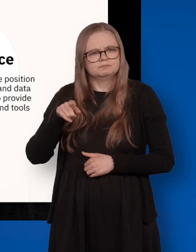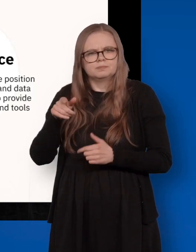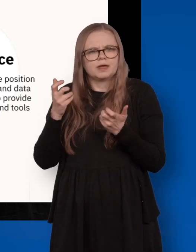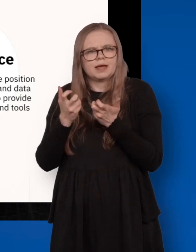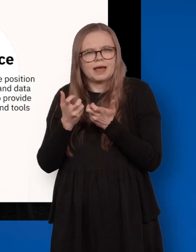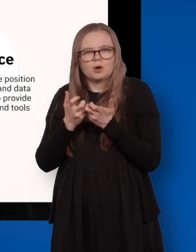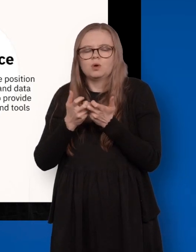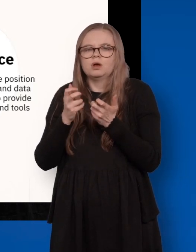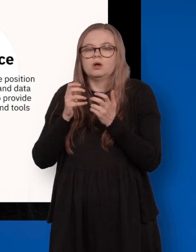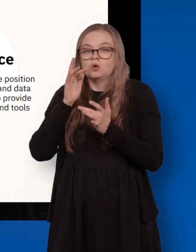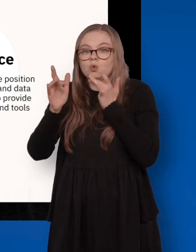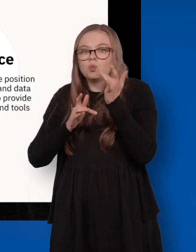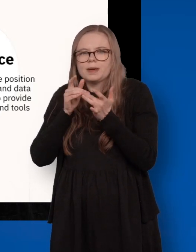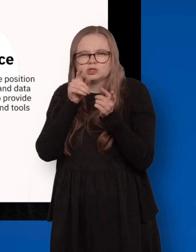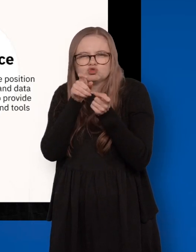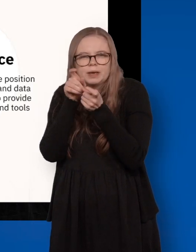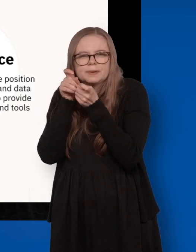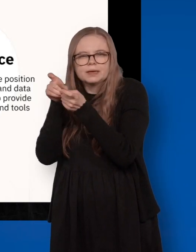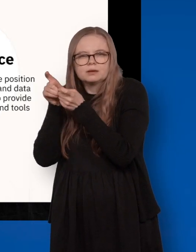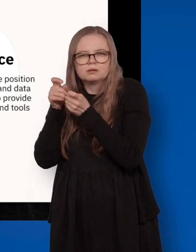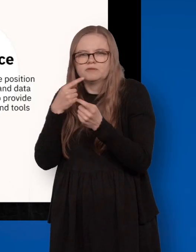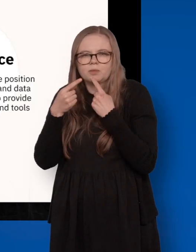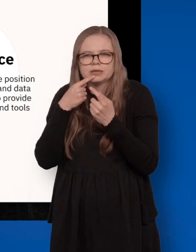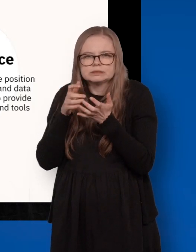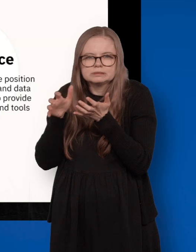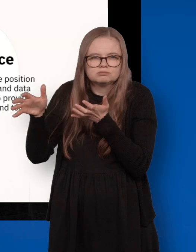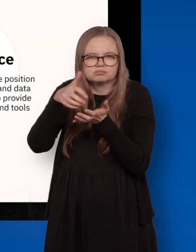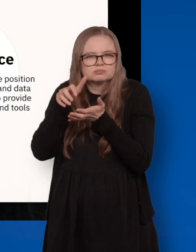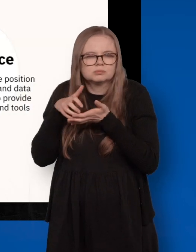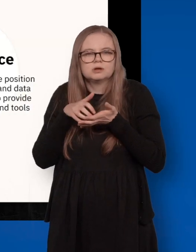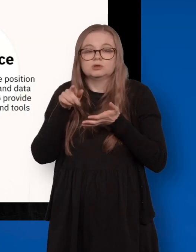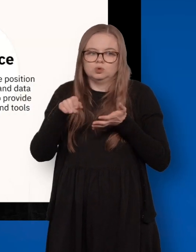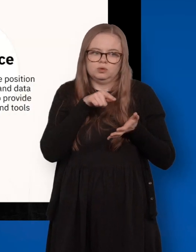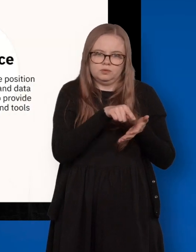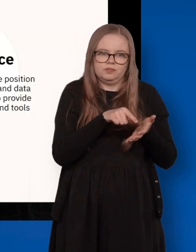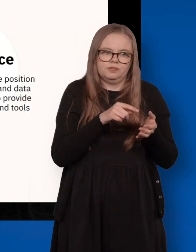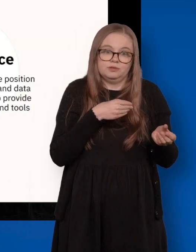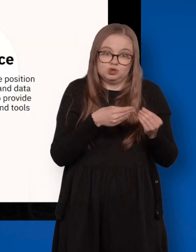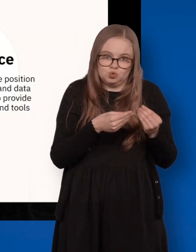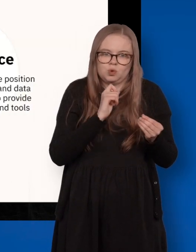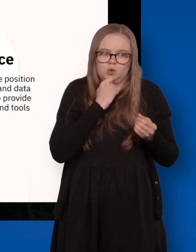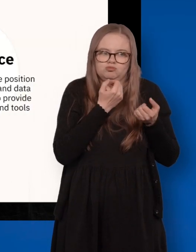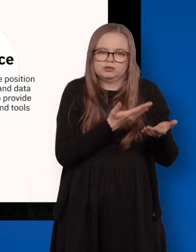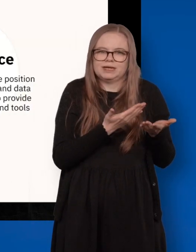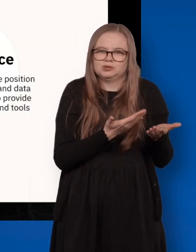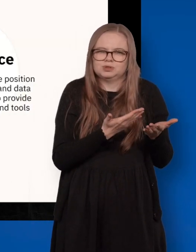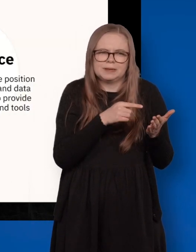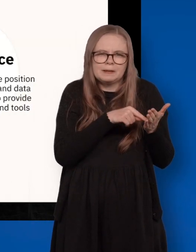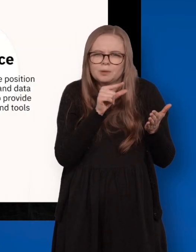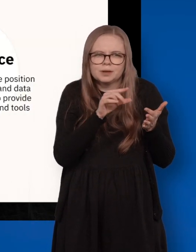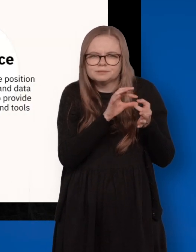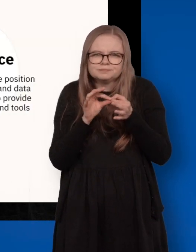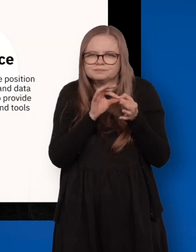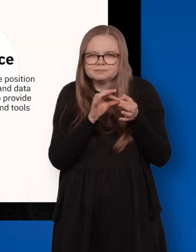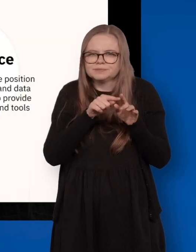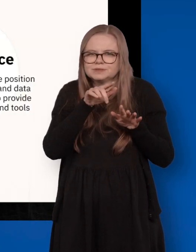doing a lot of web scraping. I mean, to some extent, the tool we're about to present here is a manifestation of that as